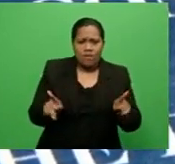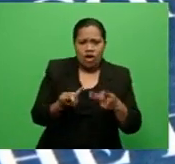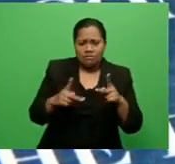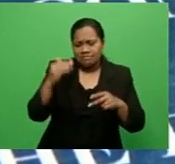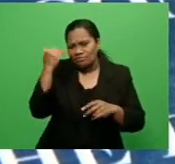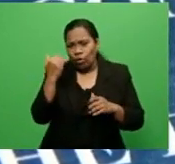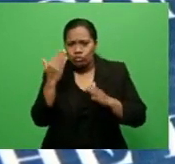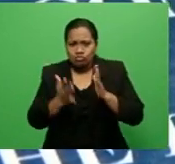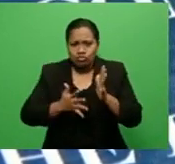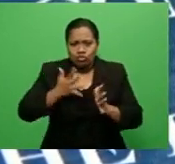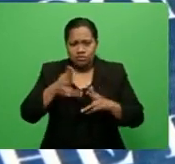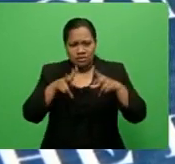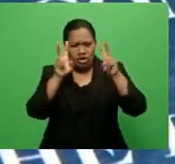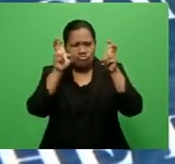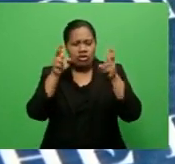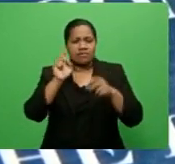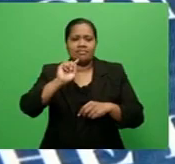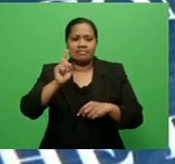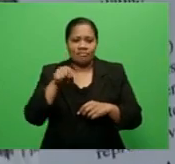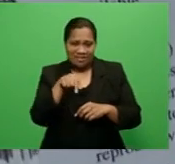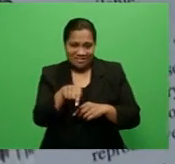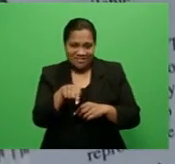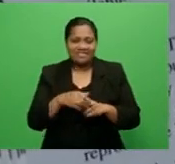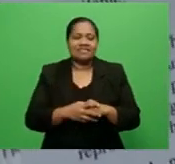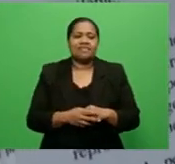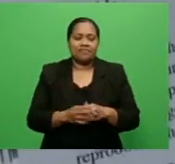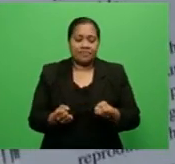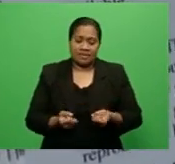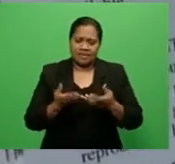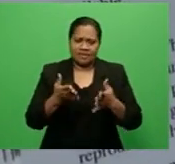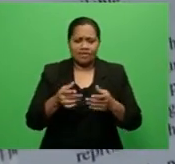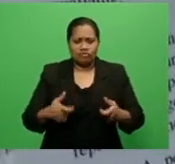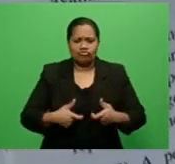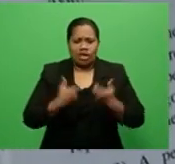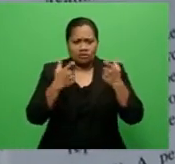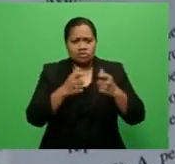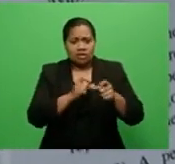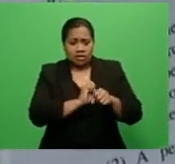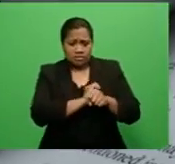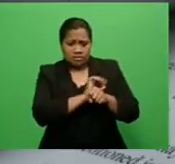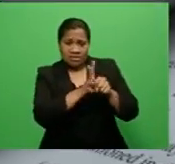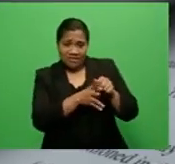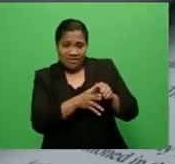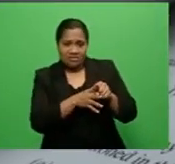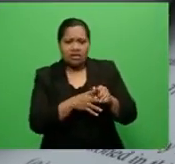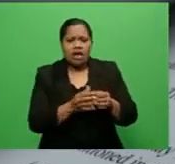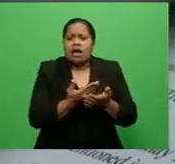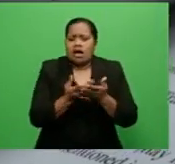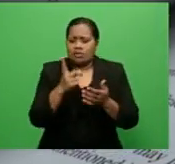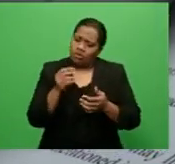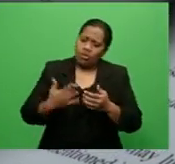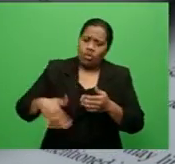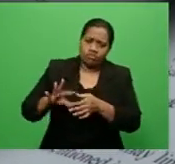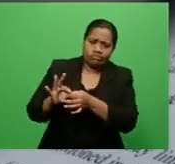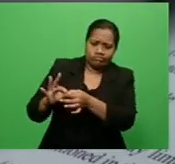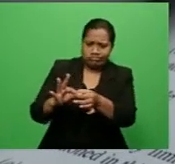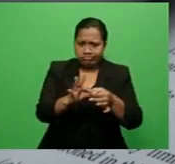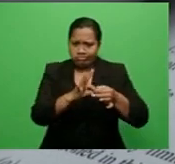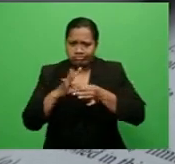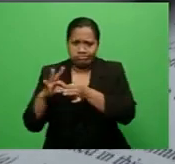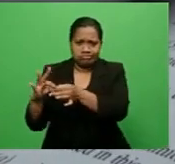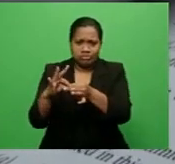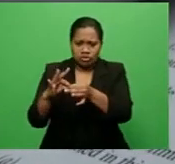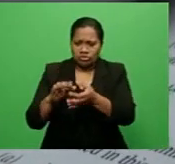the topic, "Given the challenge of the coronavirus pandemic, how can all of us work together to uphold every Fijian's right to